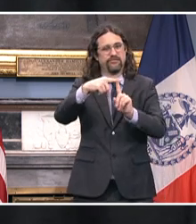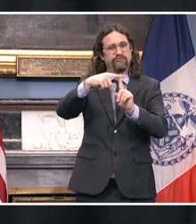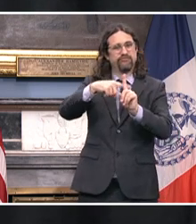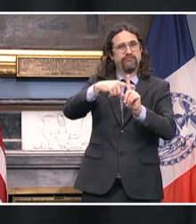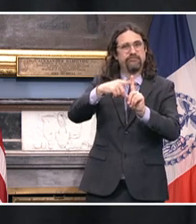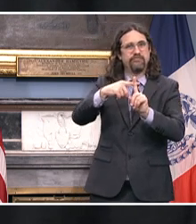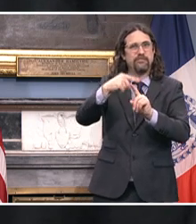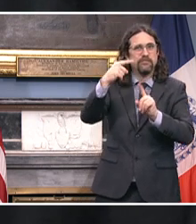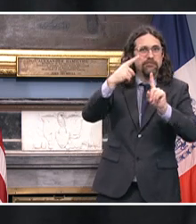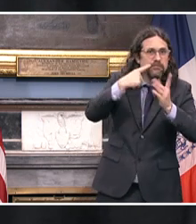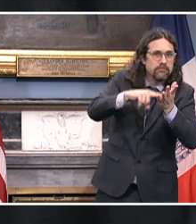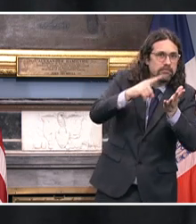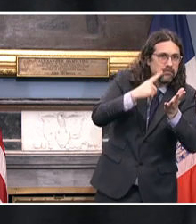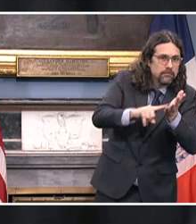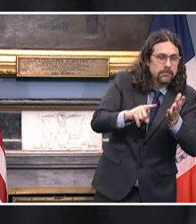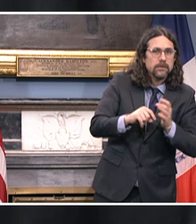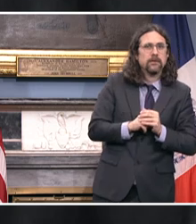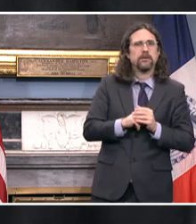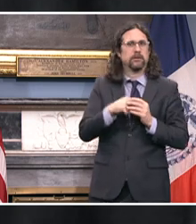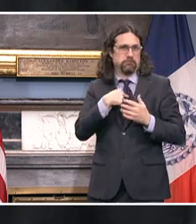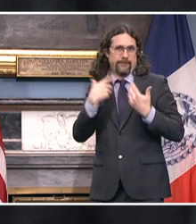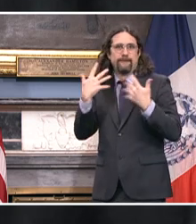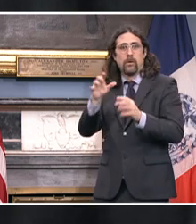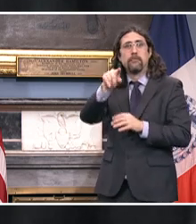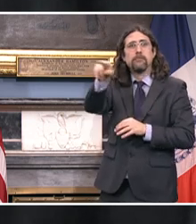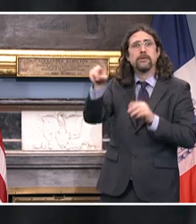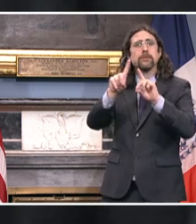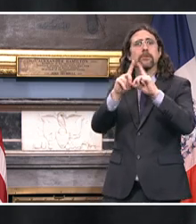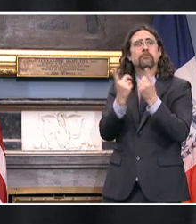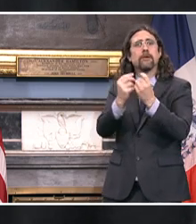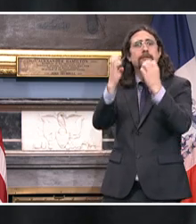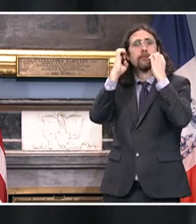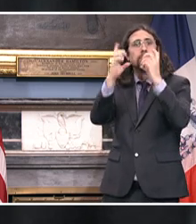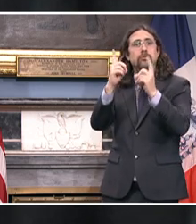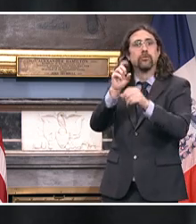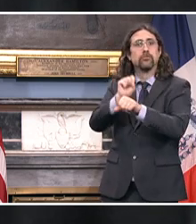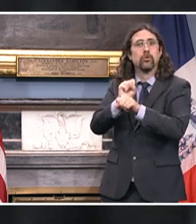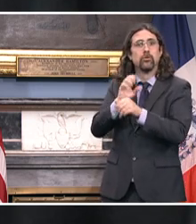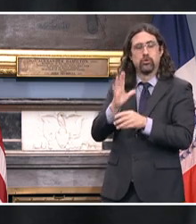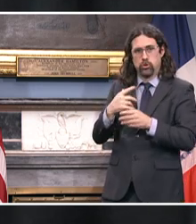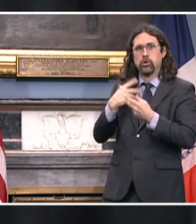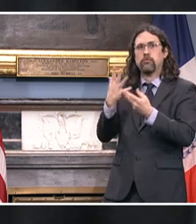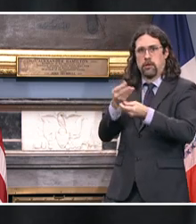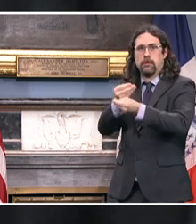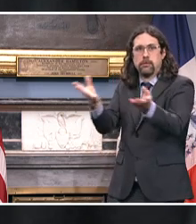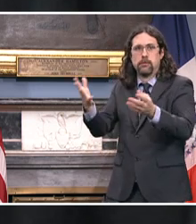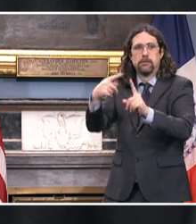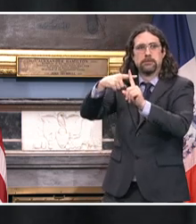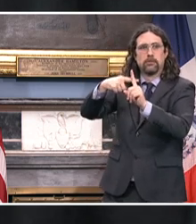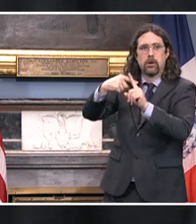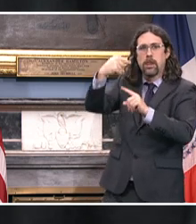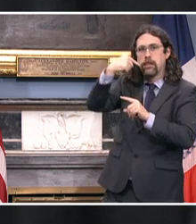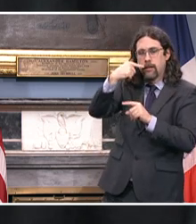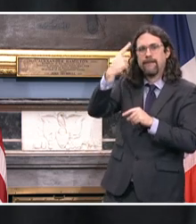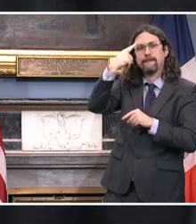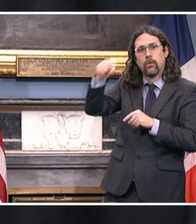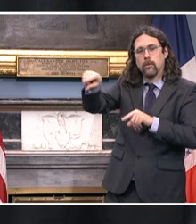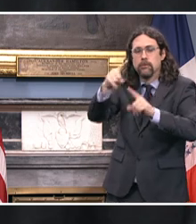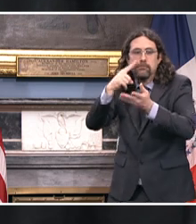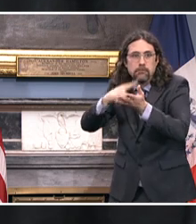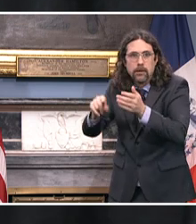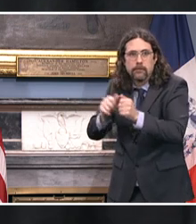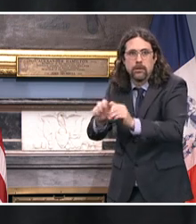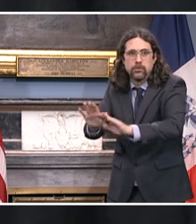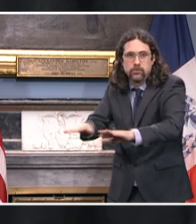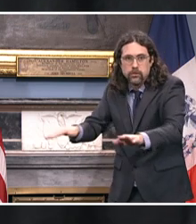workers. A thermometer has been delivered to the Department of Corrections, to the Administration for Children's Services for the work they do, including the